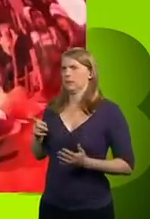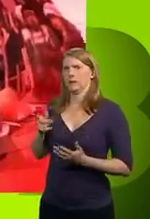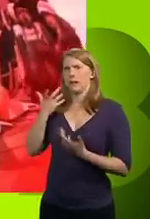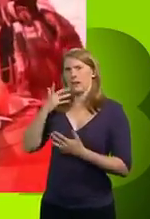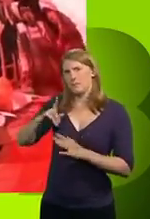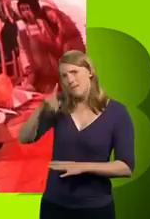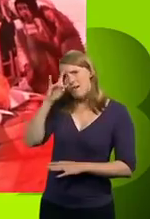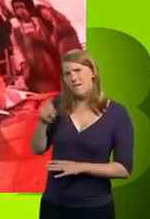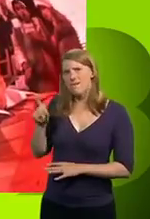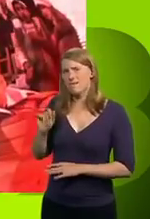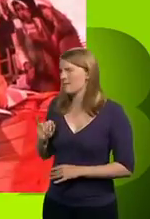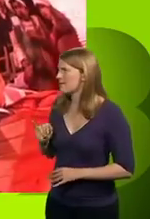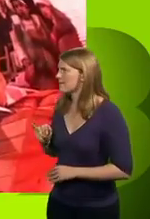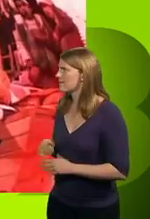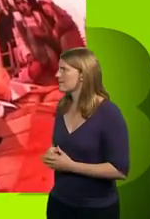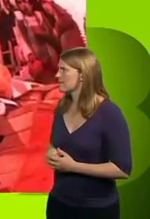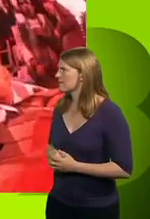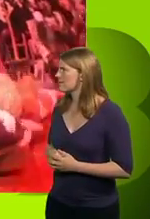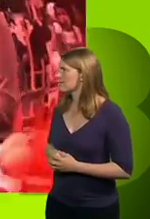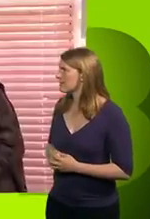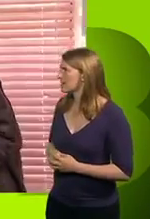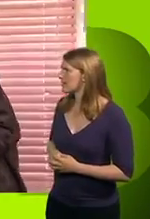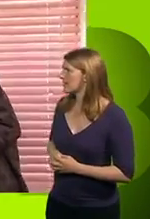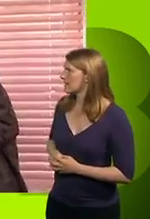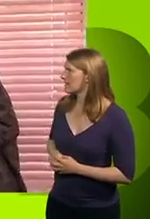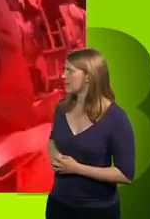Hey, I know. Mittens for kittens.